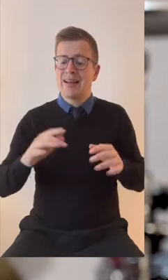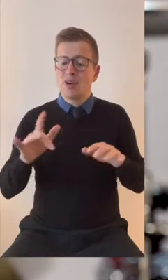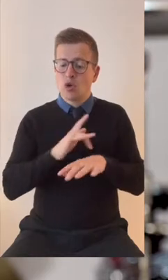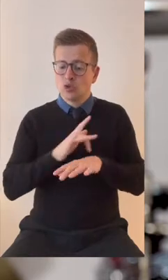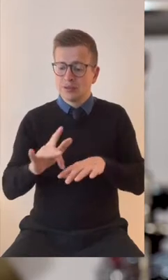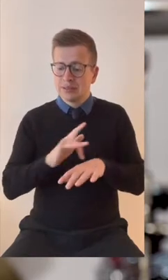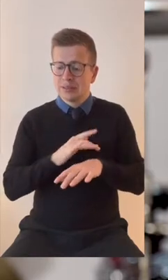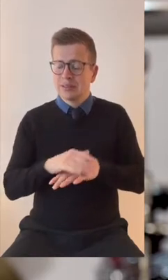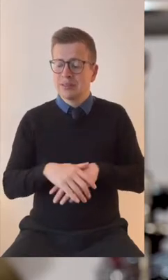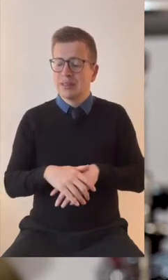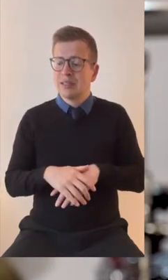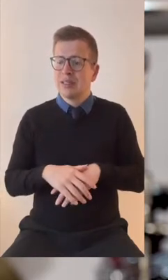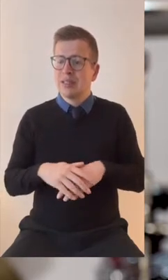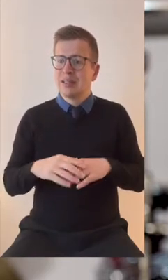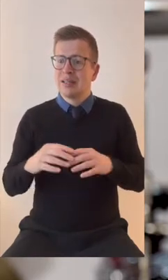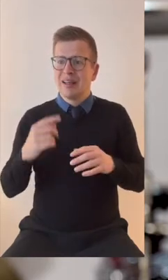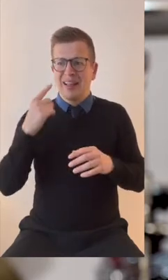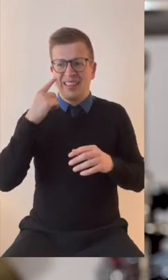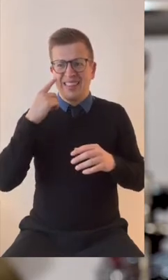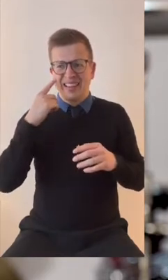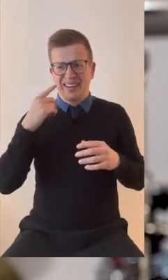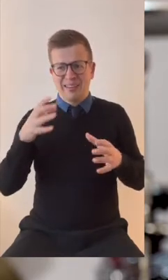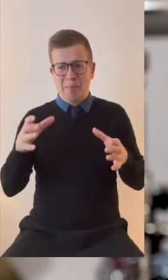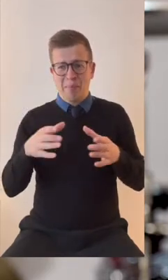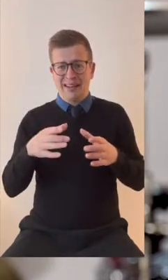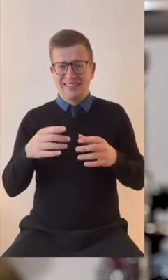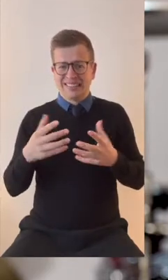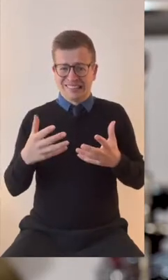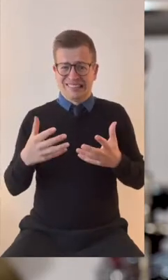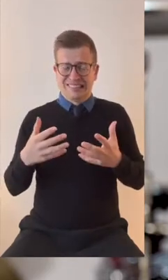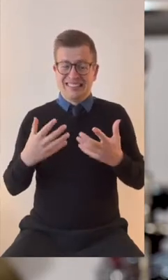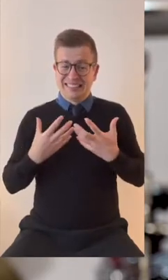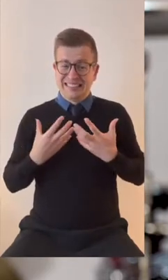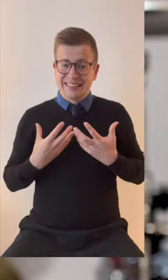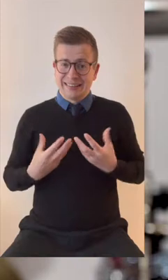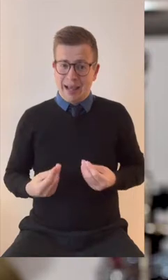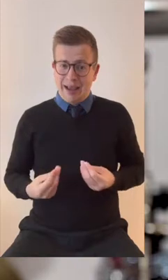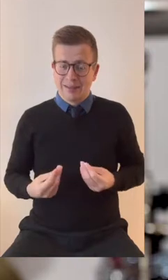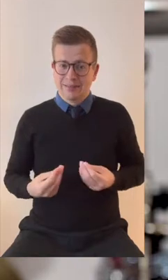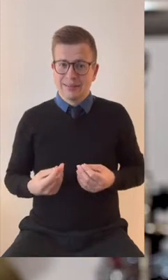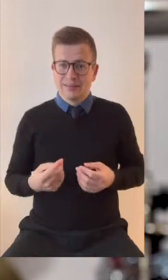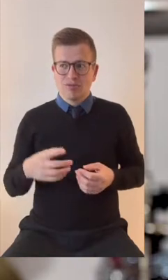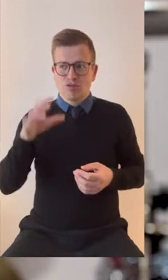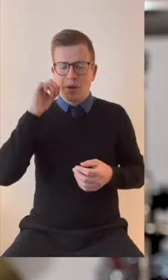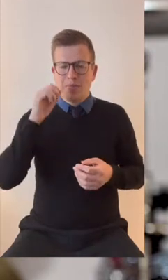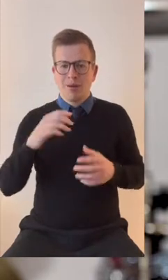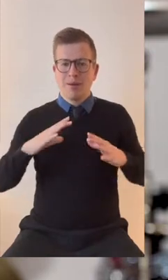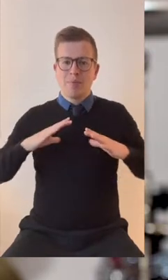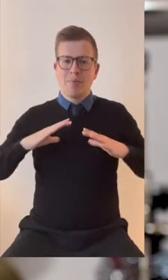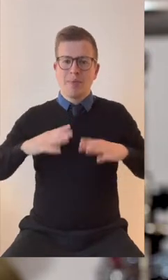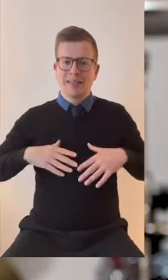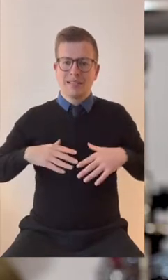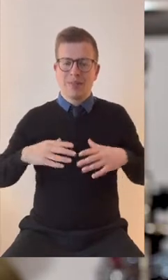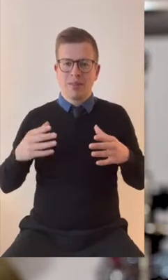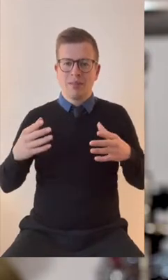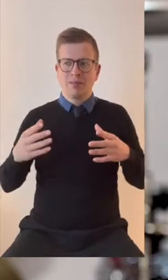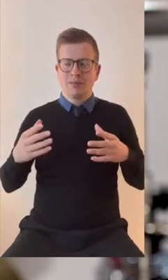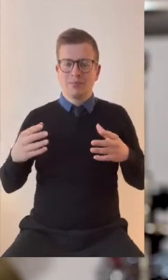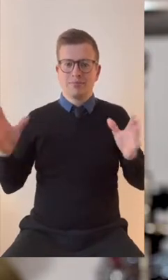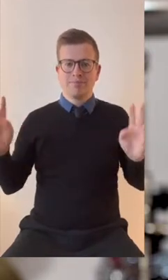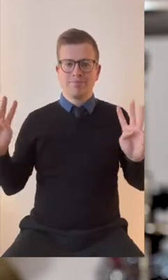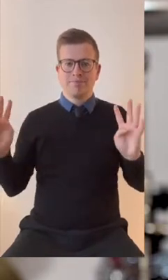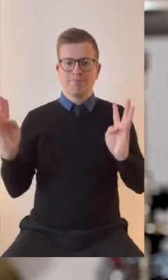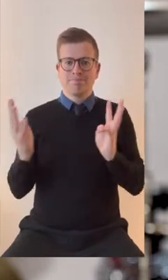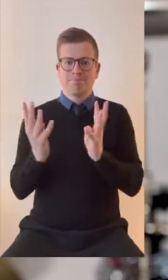and I think the band was rather a bit tired. And I remember how we're getting the band together for an interval